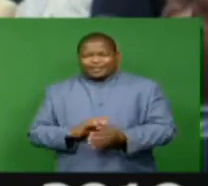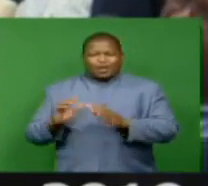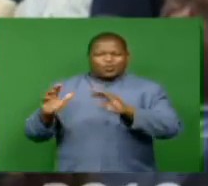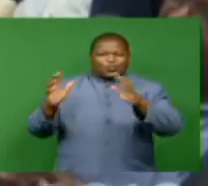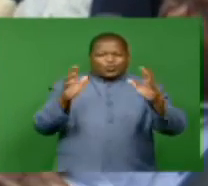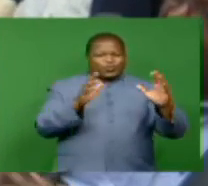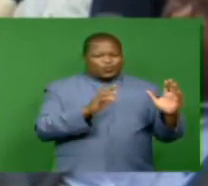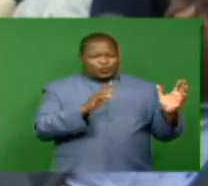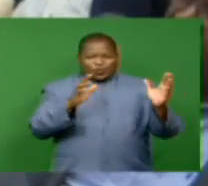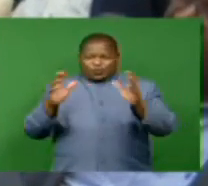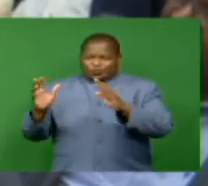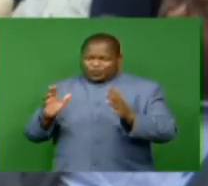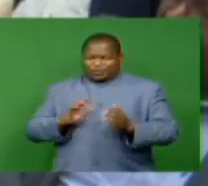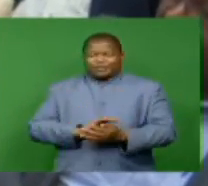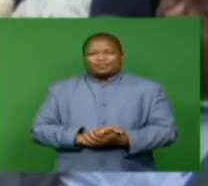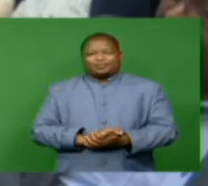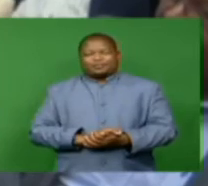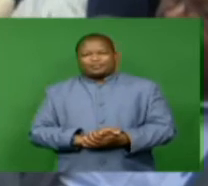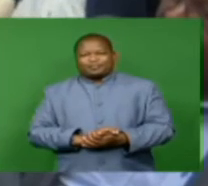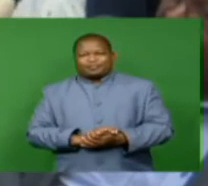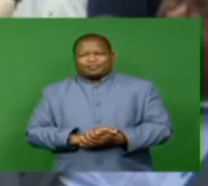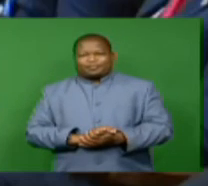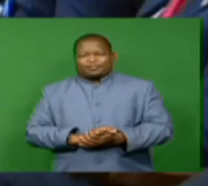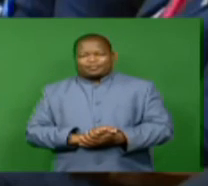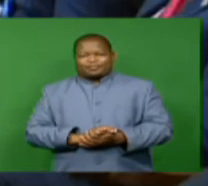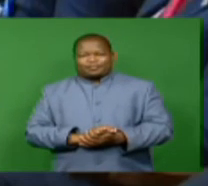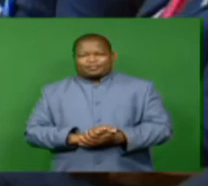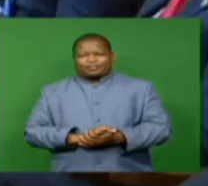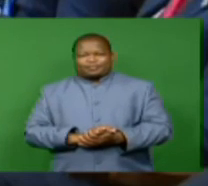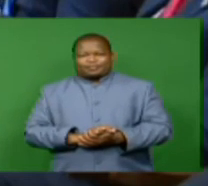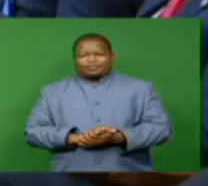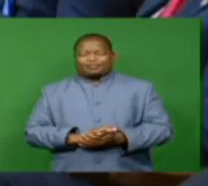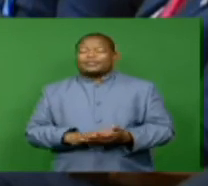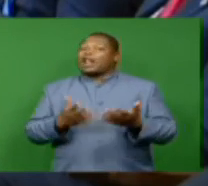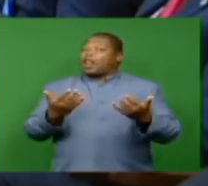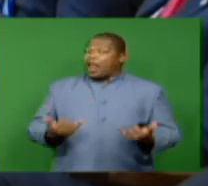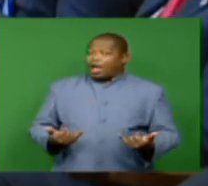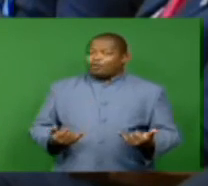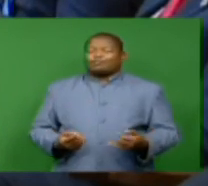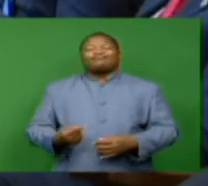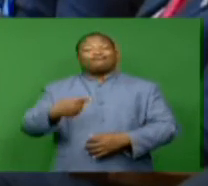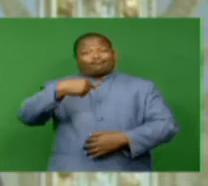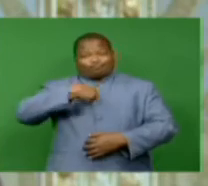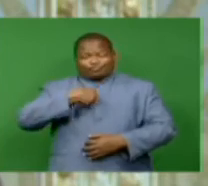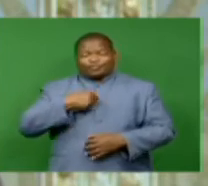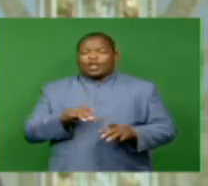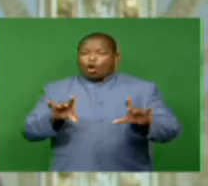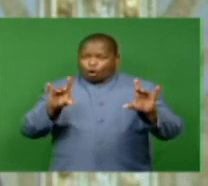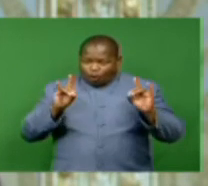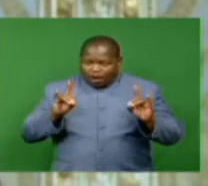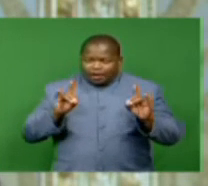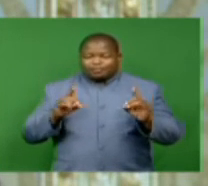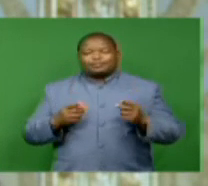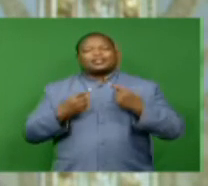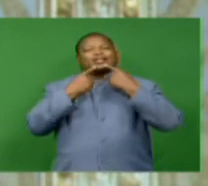Your Excellencies, distinguished guests, ladies and gentlemen, it is now my singular honor to launch